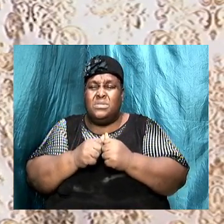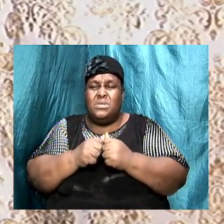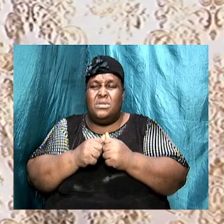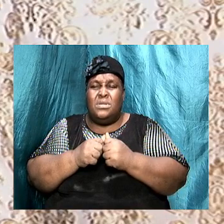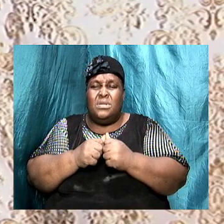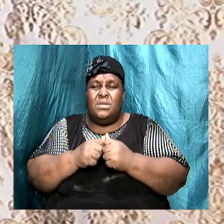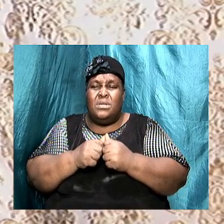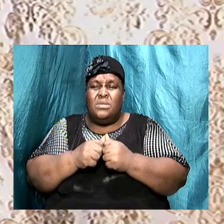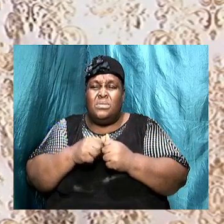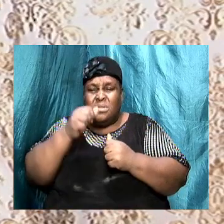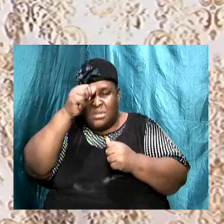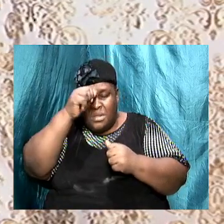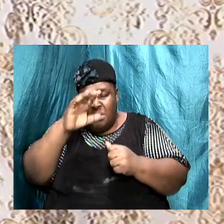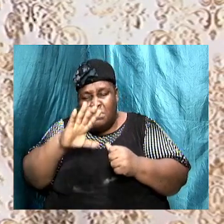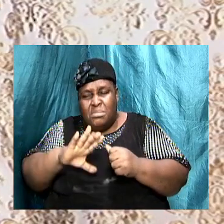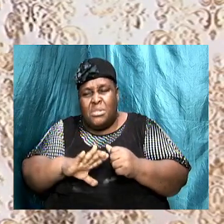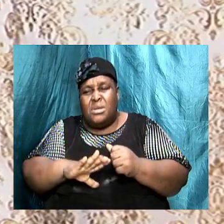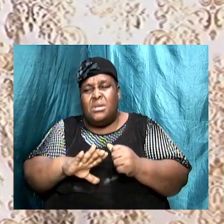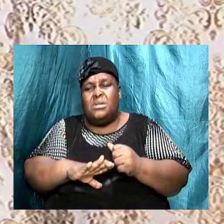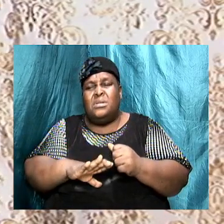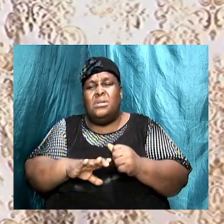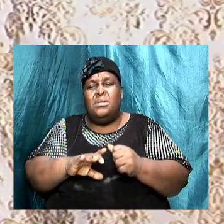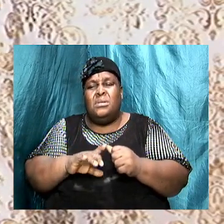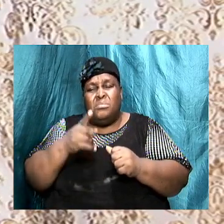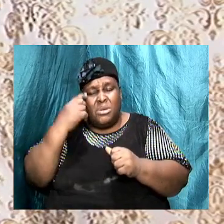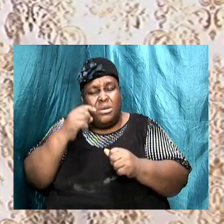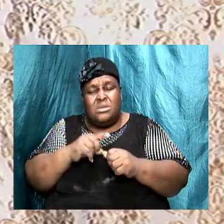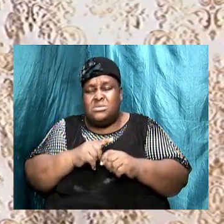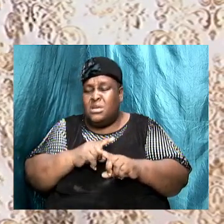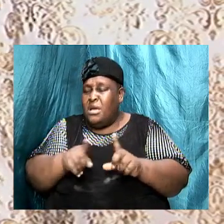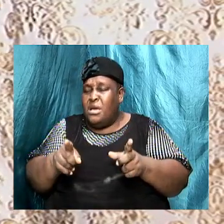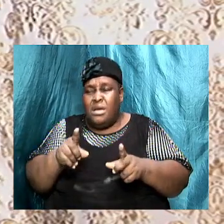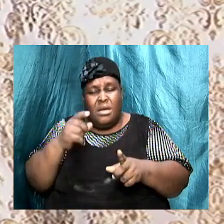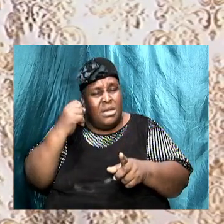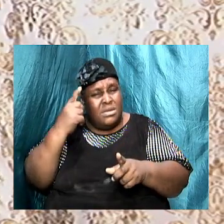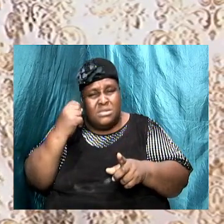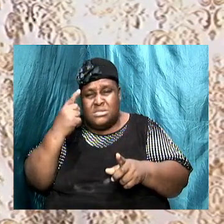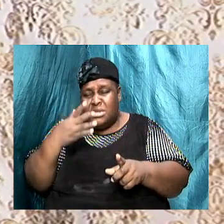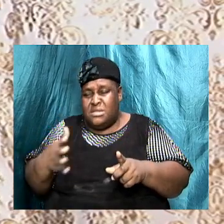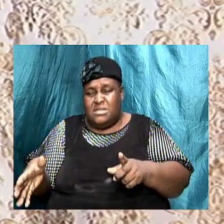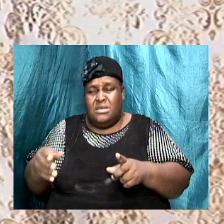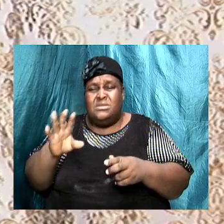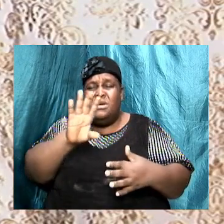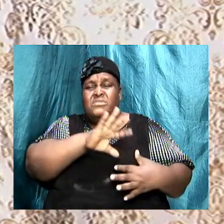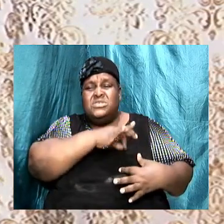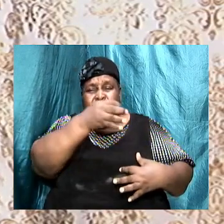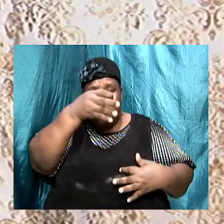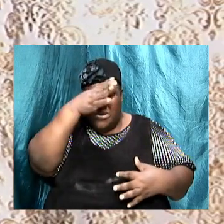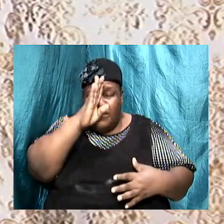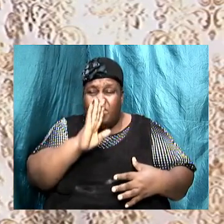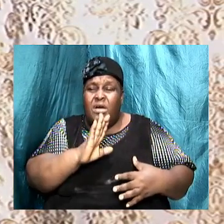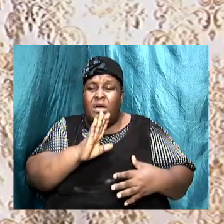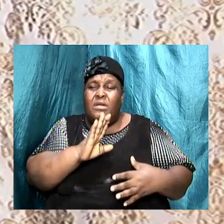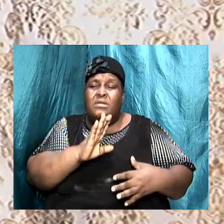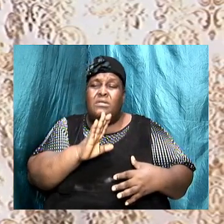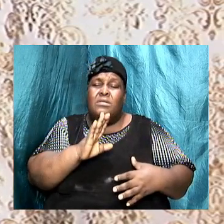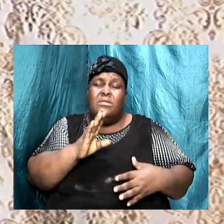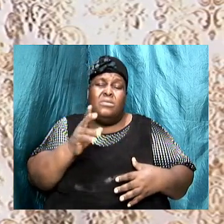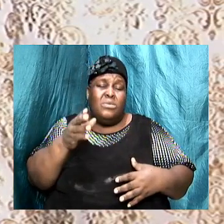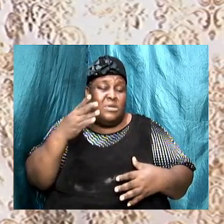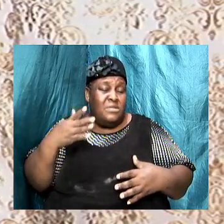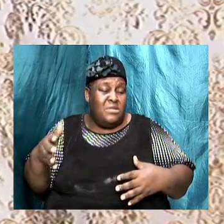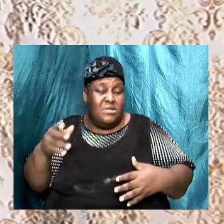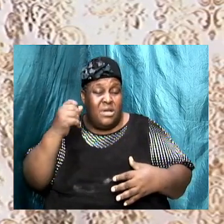they cannot understand the things of the Spirit. So one of the things that will help us to understand sound doctrine and the